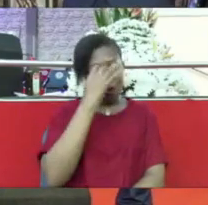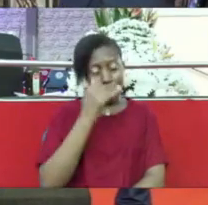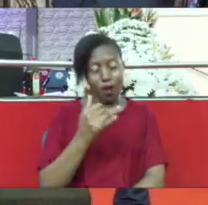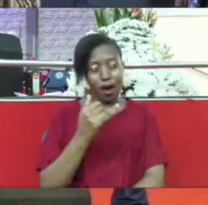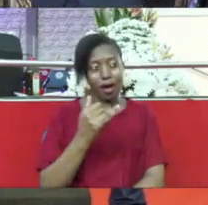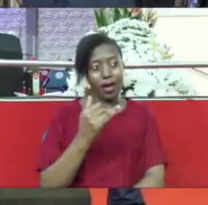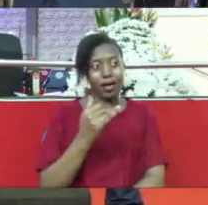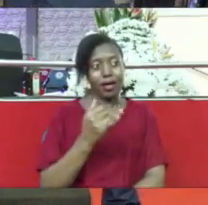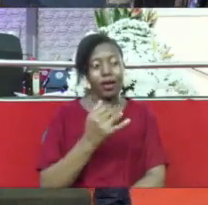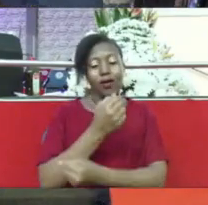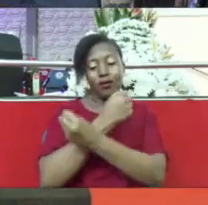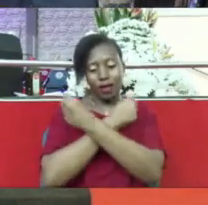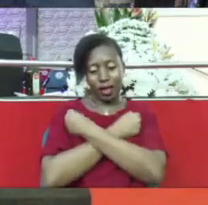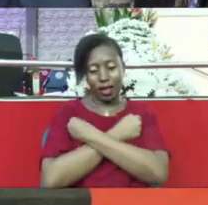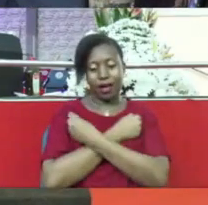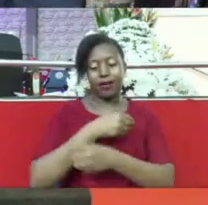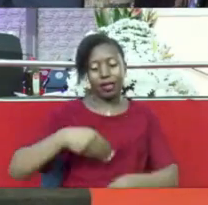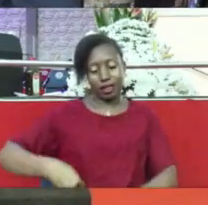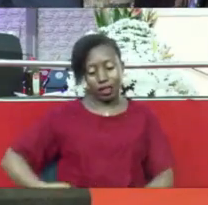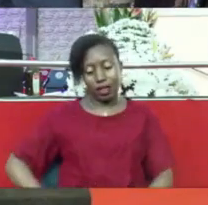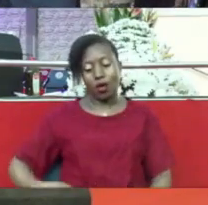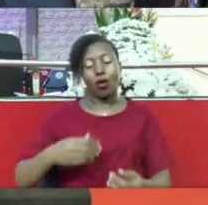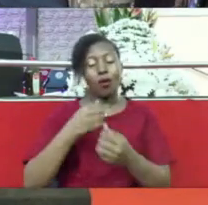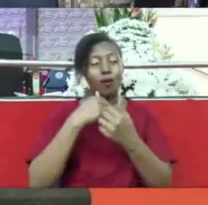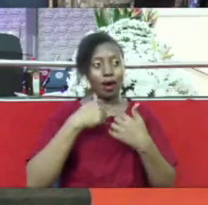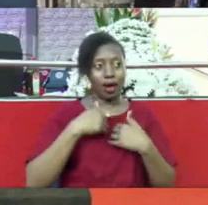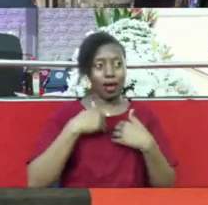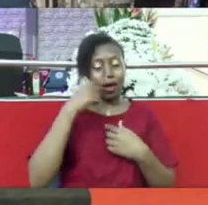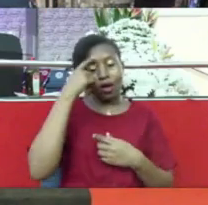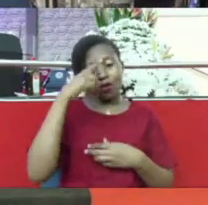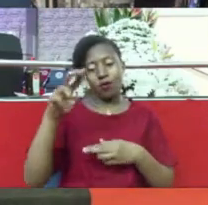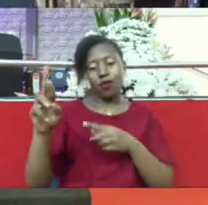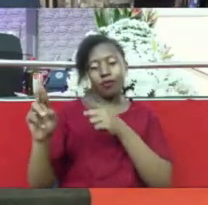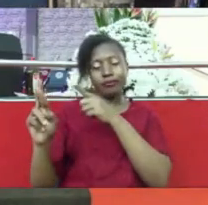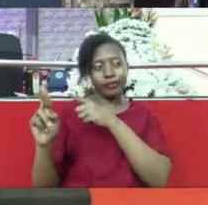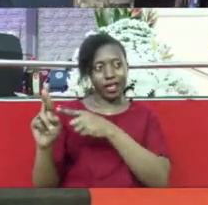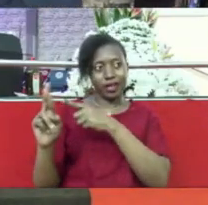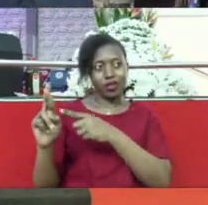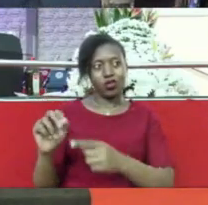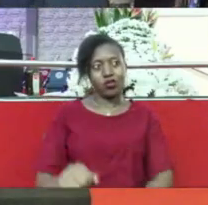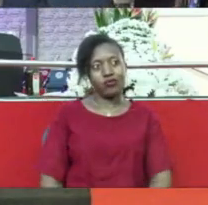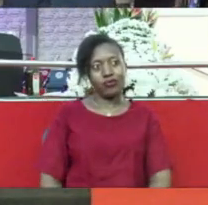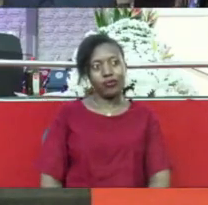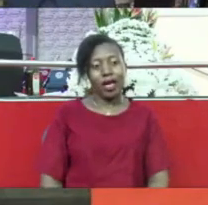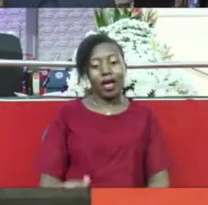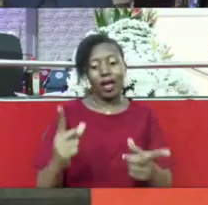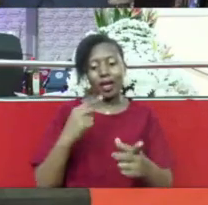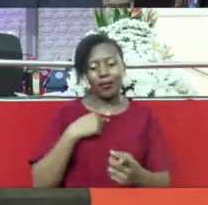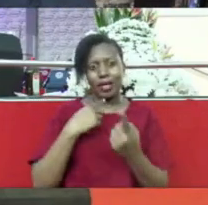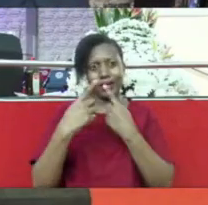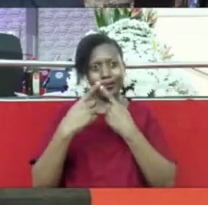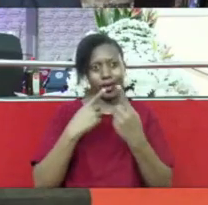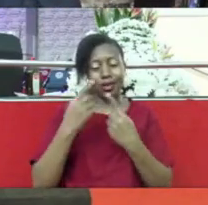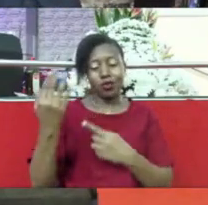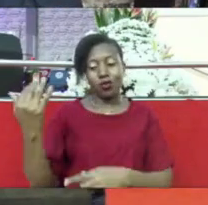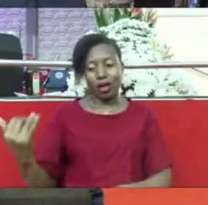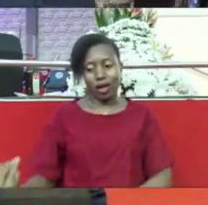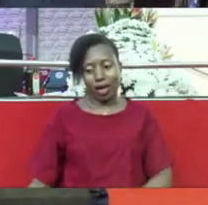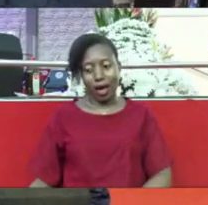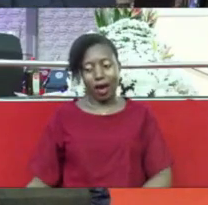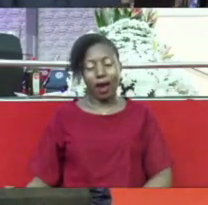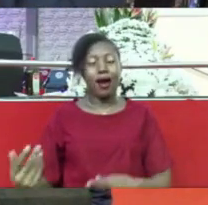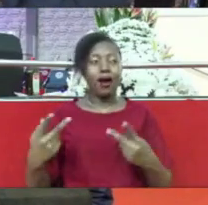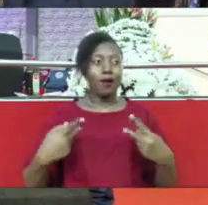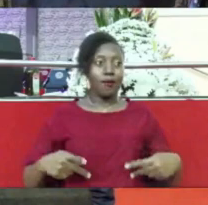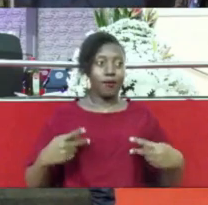Jacob had for Rachel. Kwa sababu ya upendo ambao Yakob alikuwa nayo kwa Rahel. And I think, let me speak to the young people. Wacha niongee, niongeleshe vijana. That